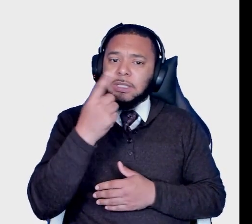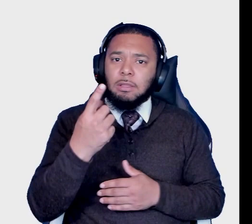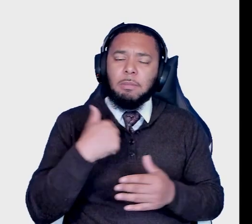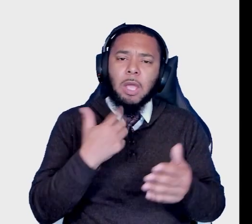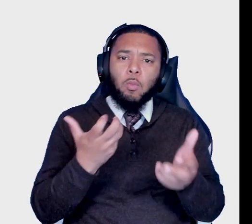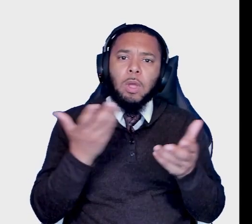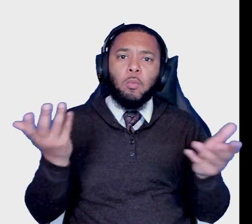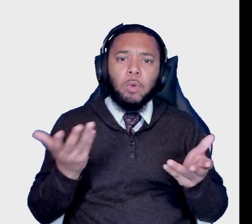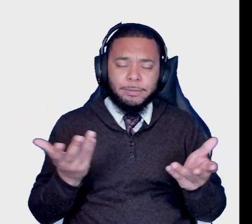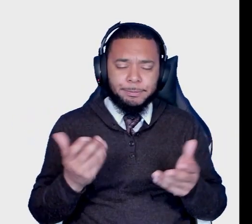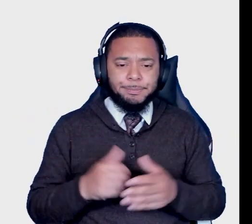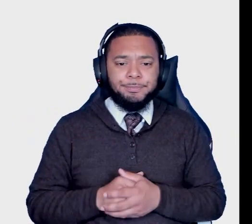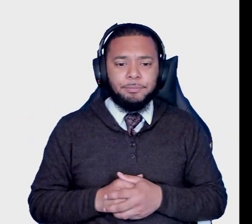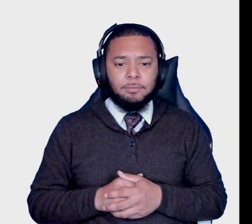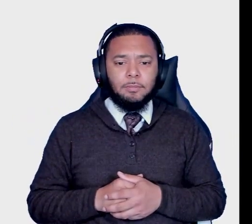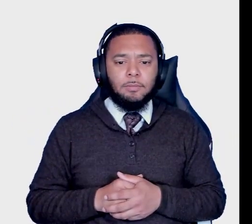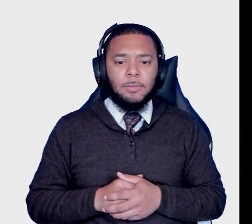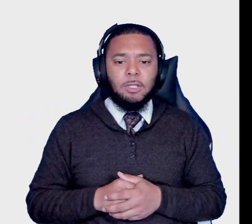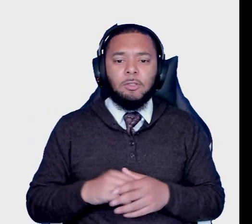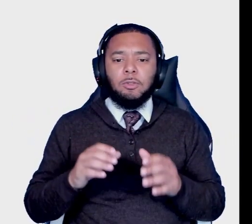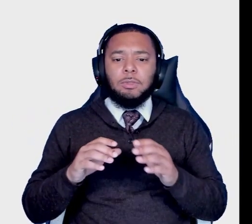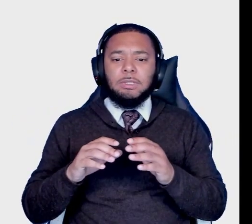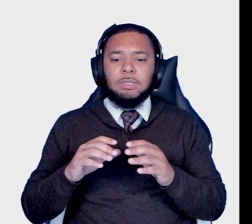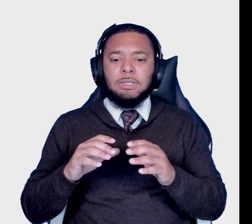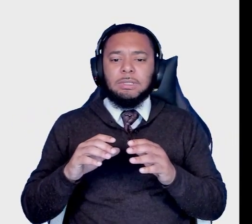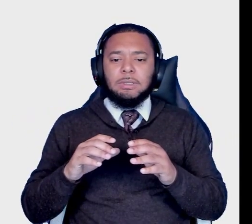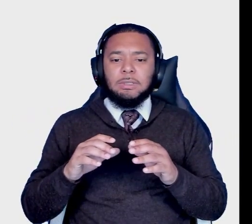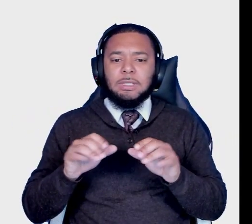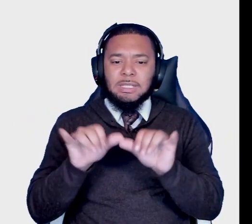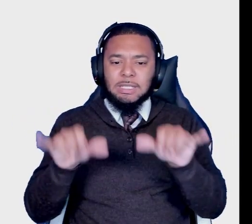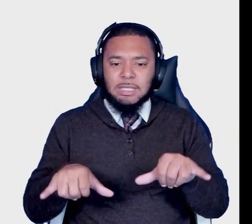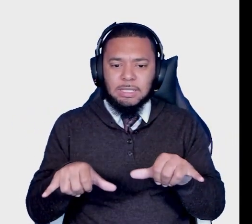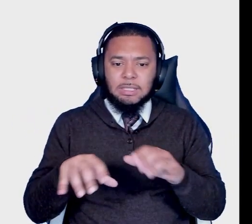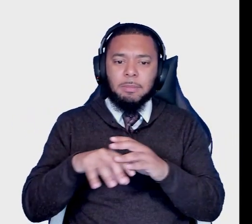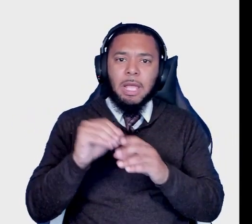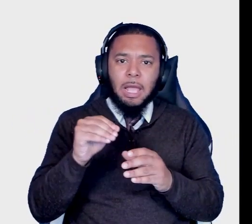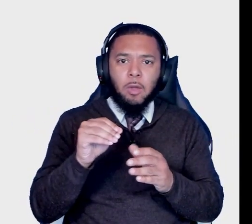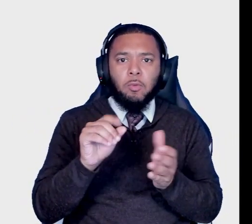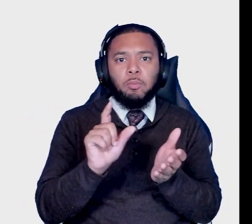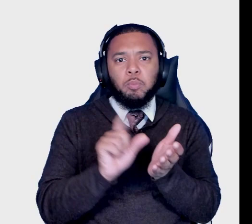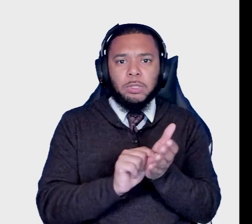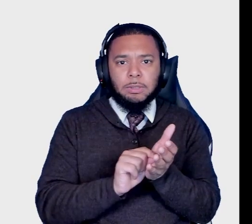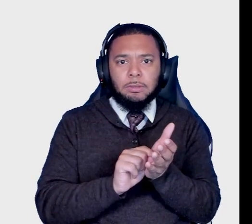say system.out.print, what is your name?